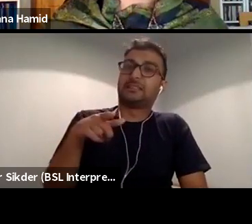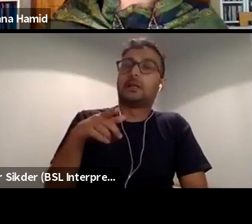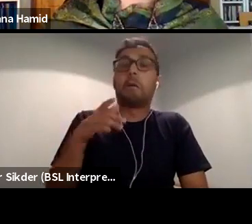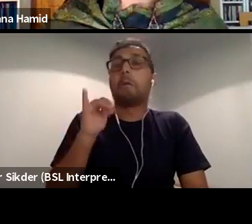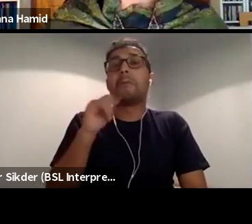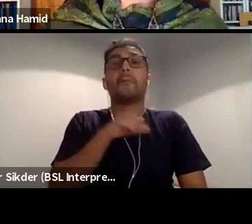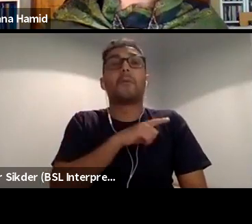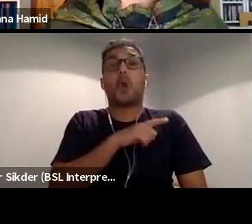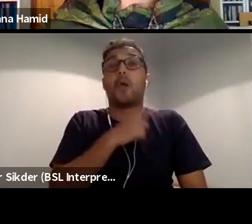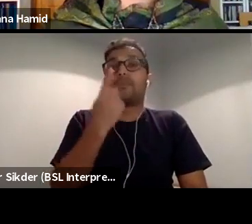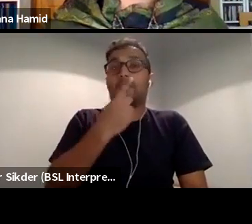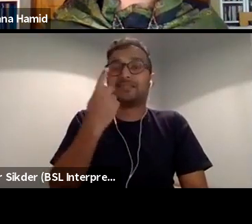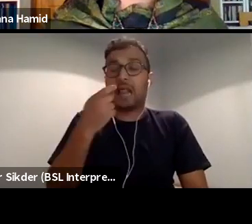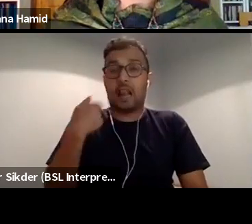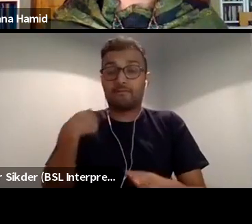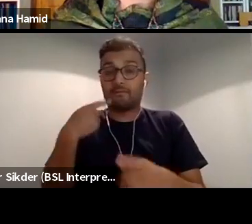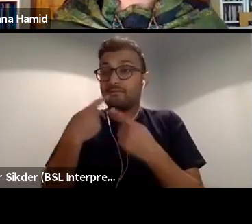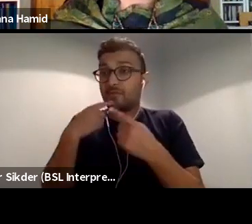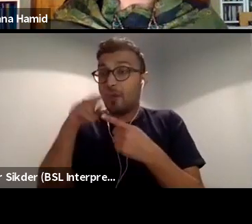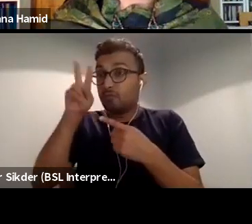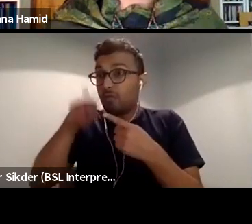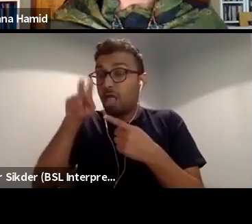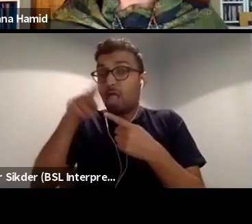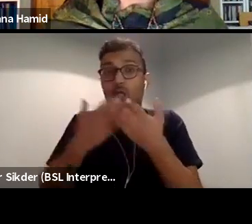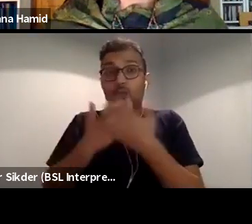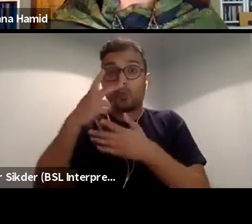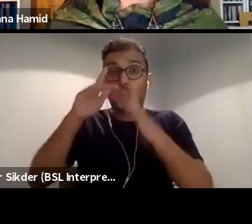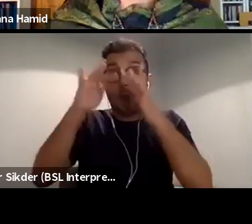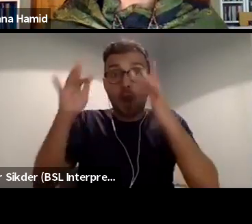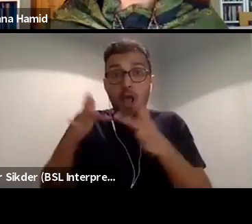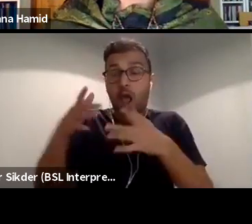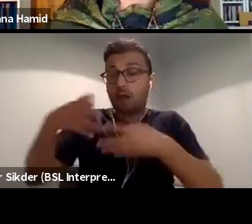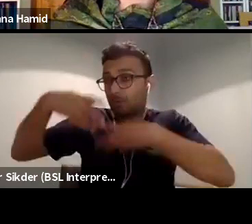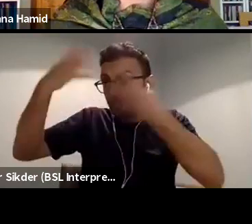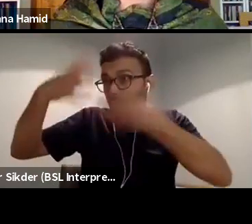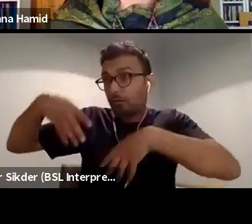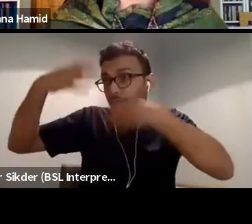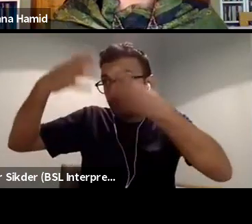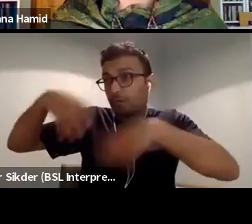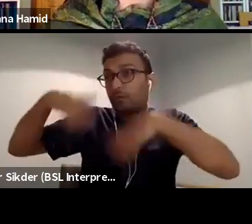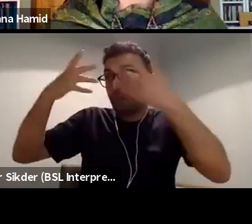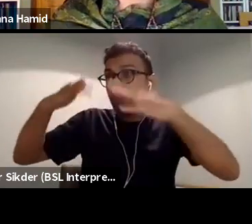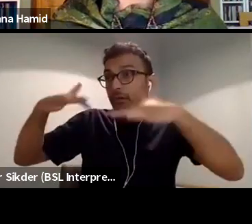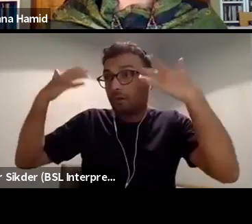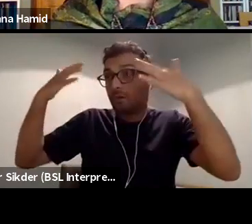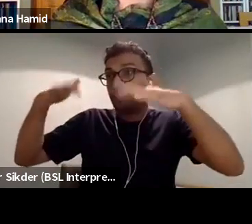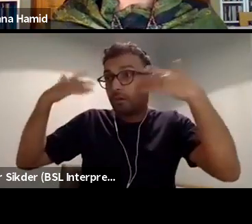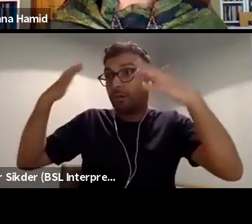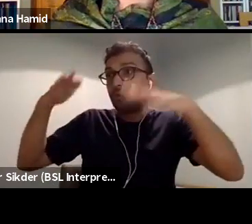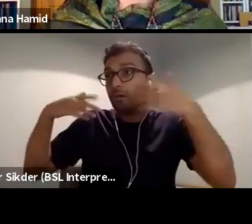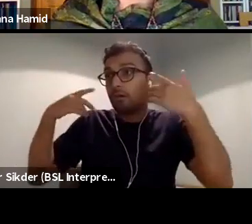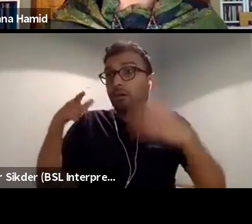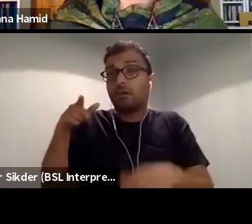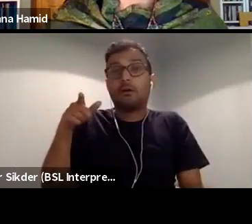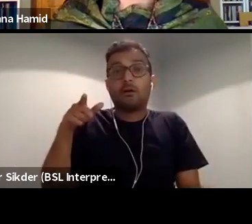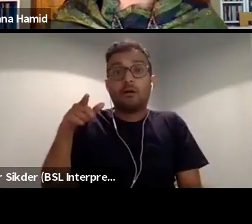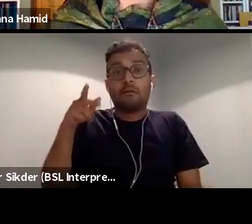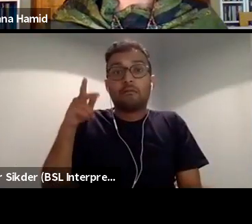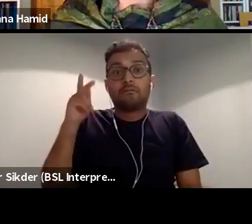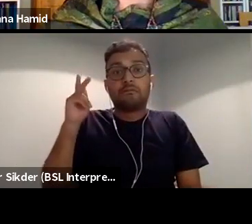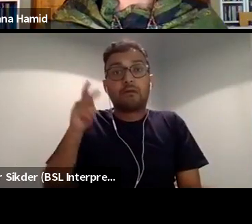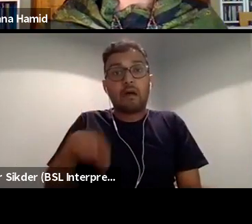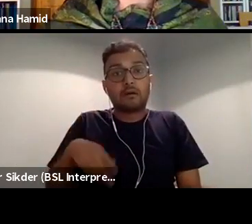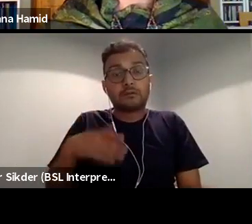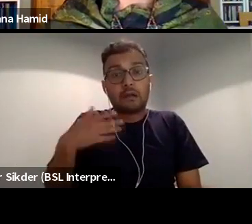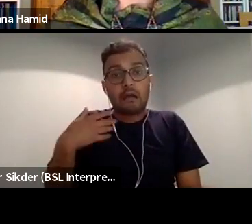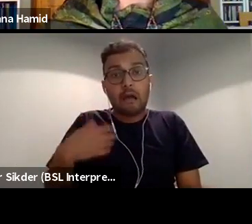online or consumed misinformation, honestly didn't believe that there was a far-right terror threat in the